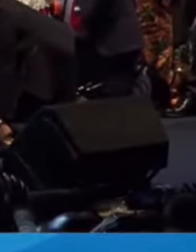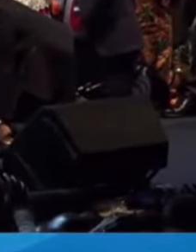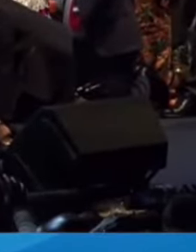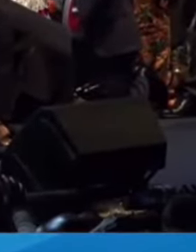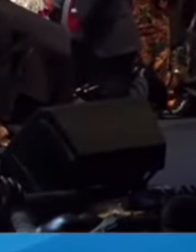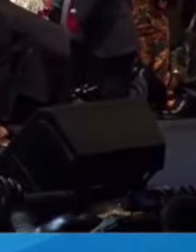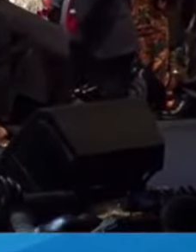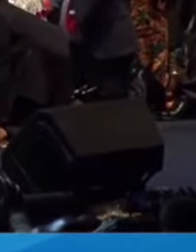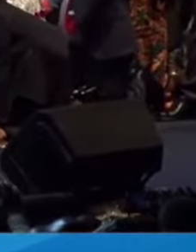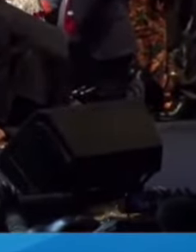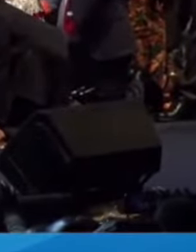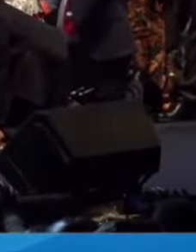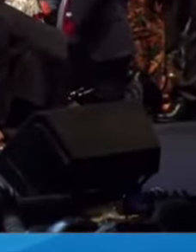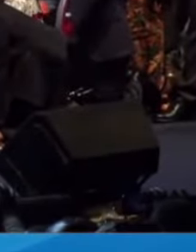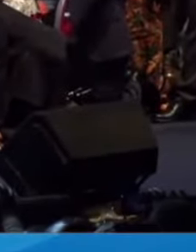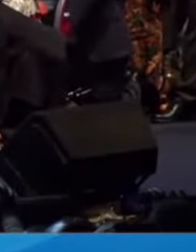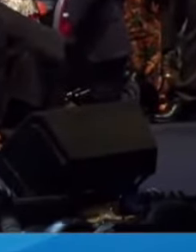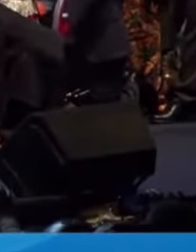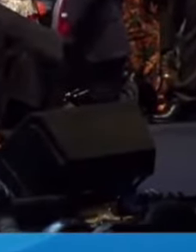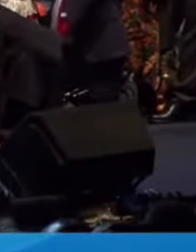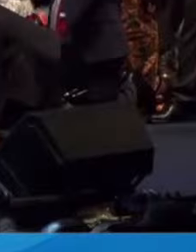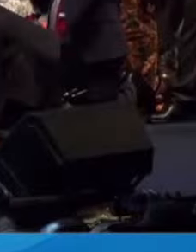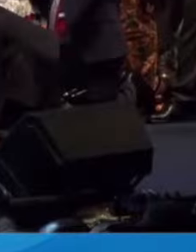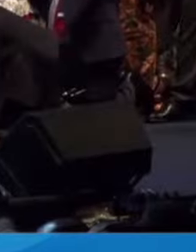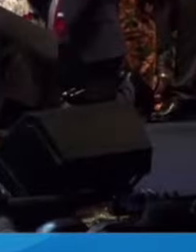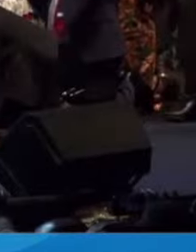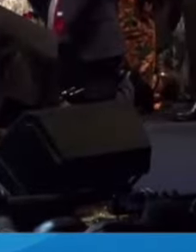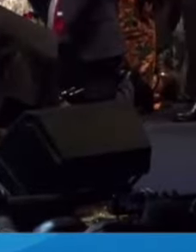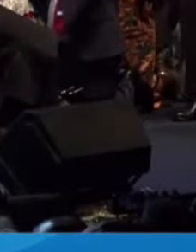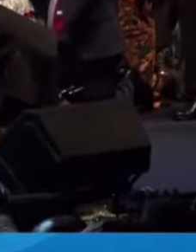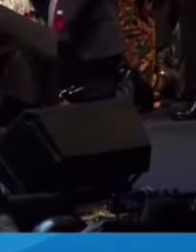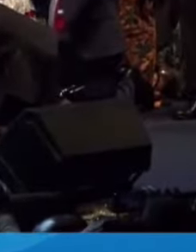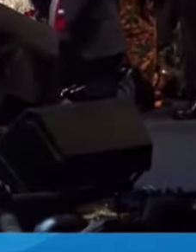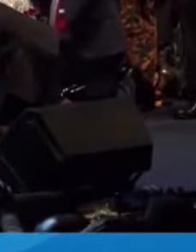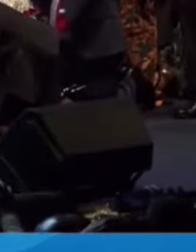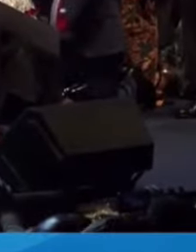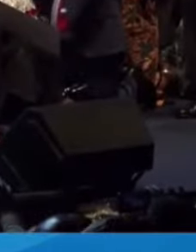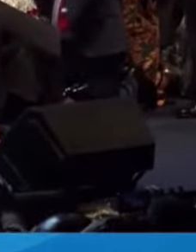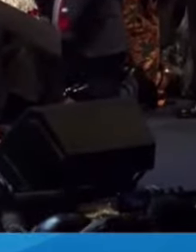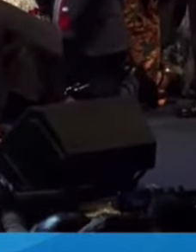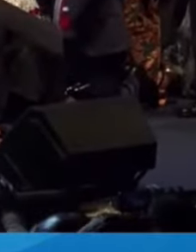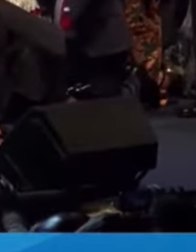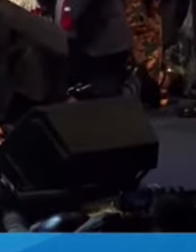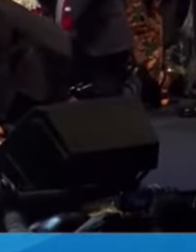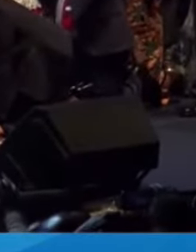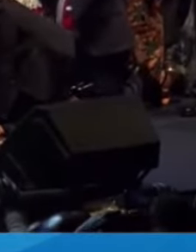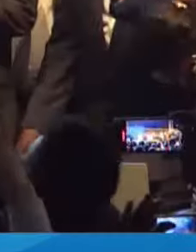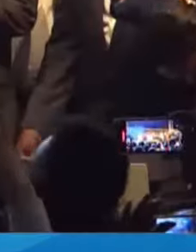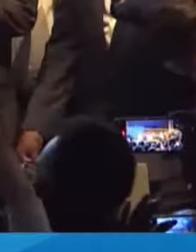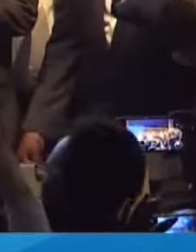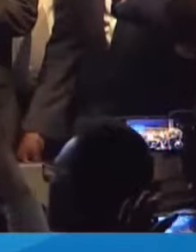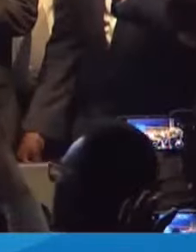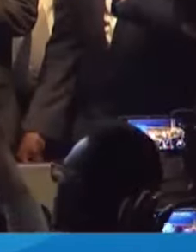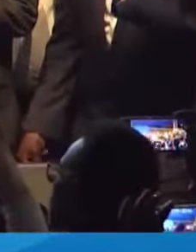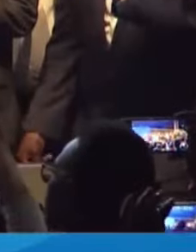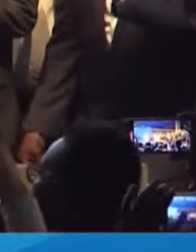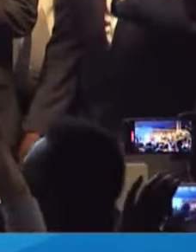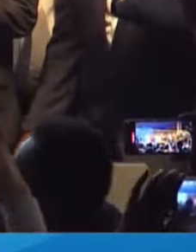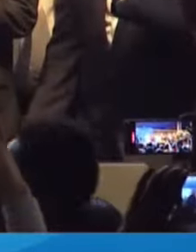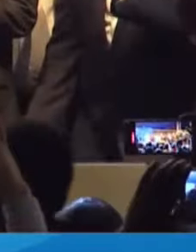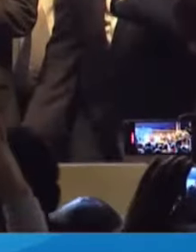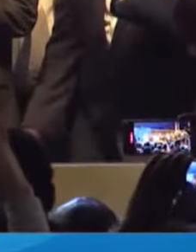wisdom Enlighten his eyes that he might behold wondrous things out of